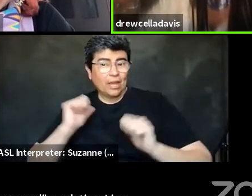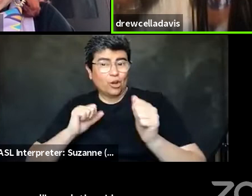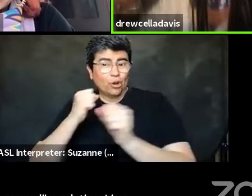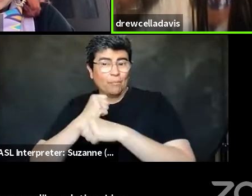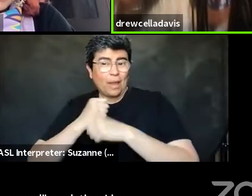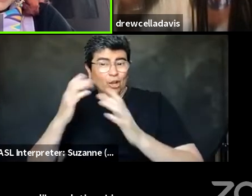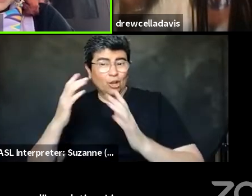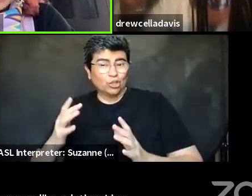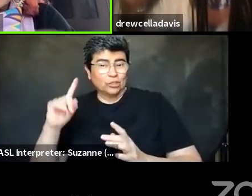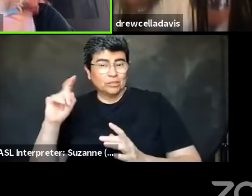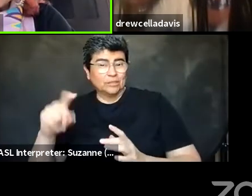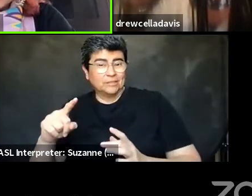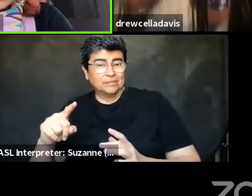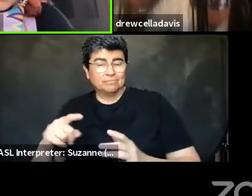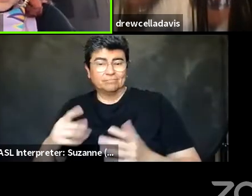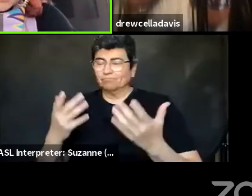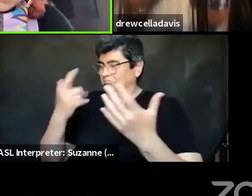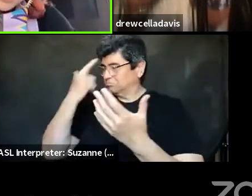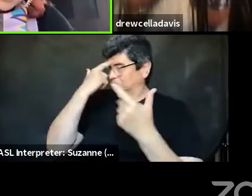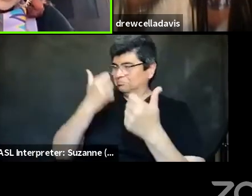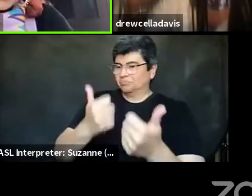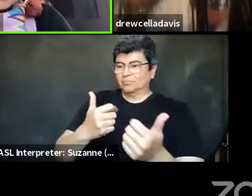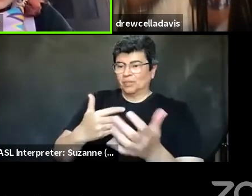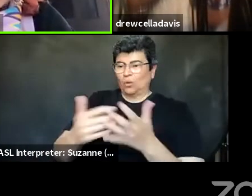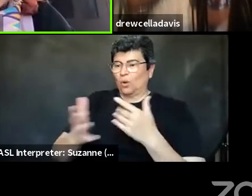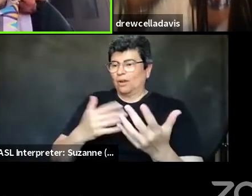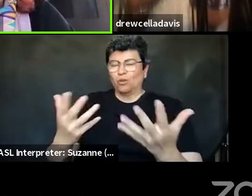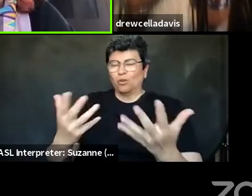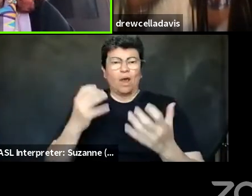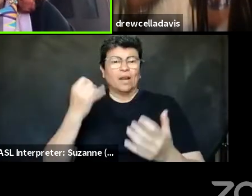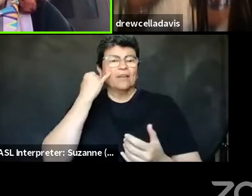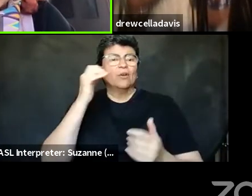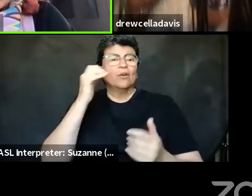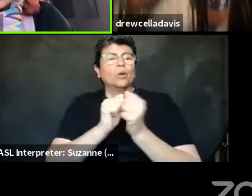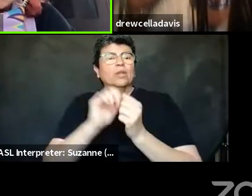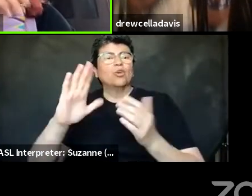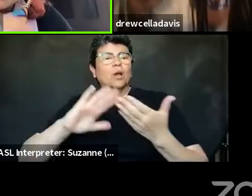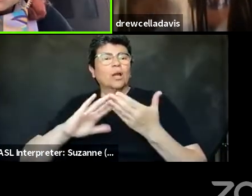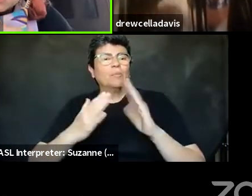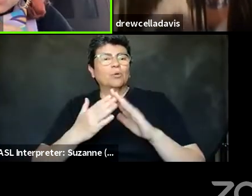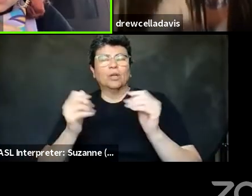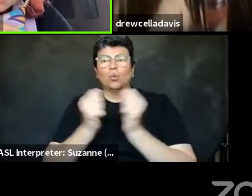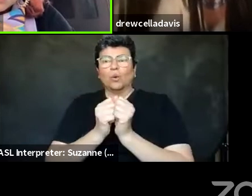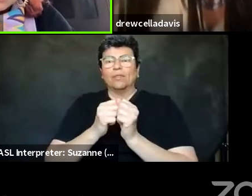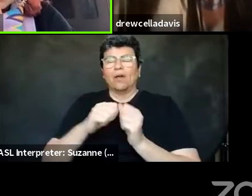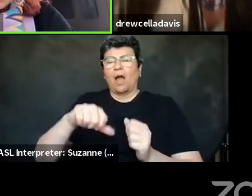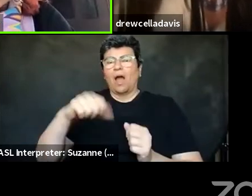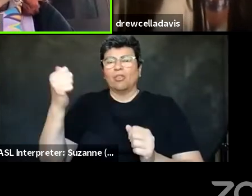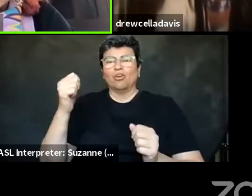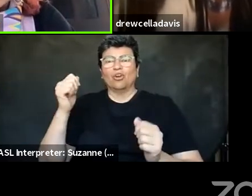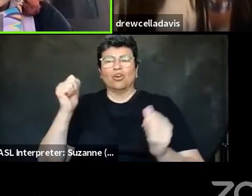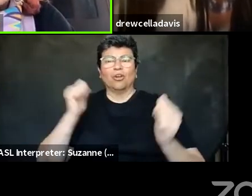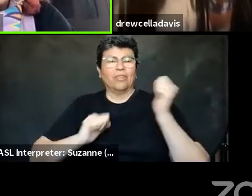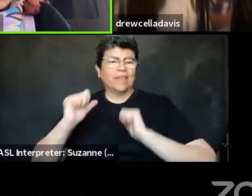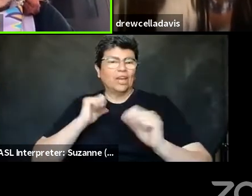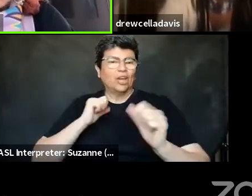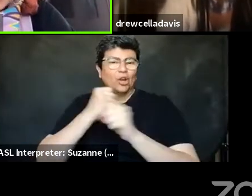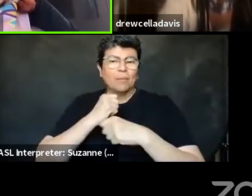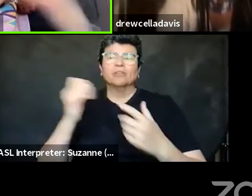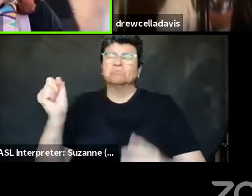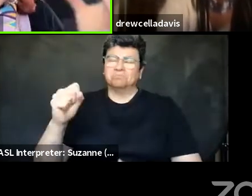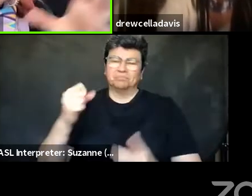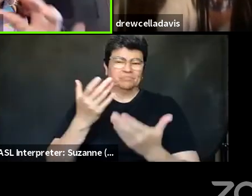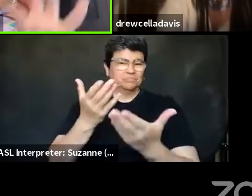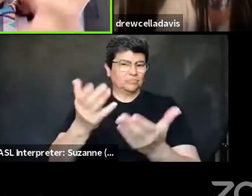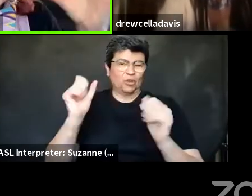and? However you would like to, if it's with your community, with other theater makers, just, yeah, you